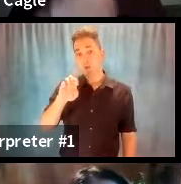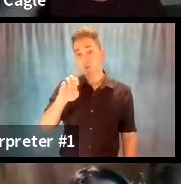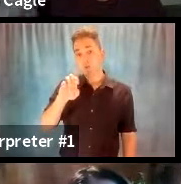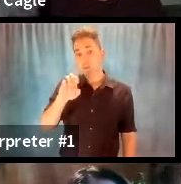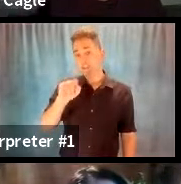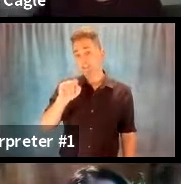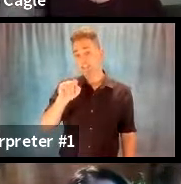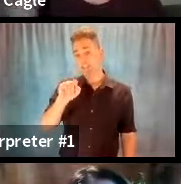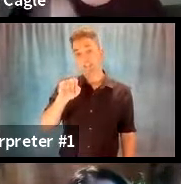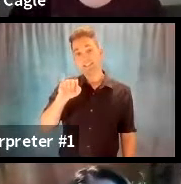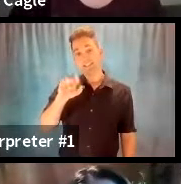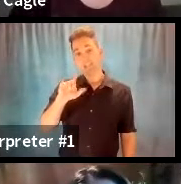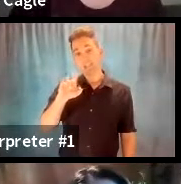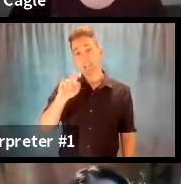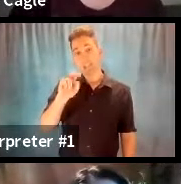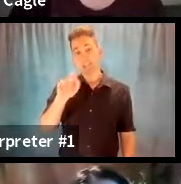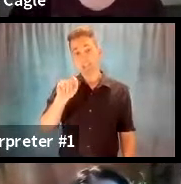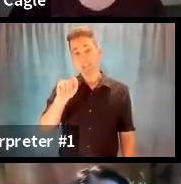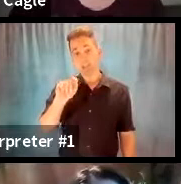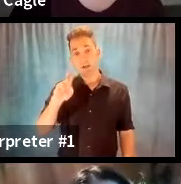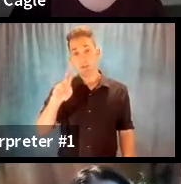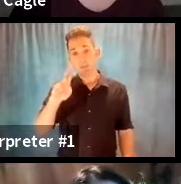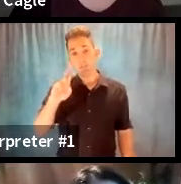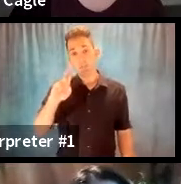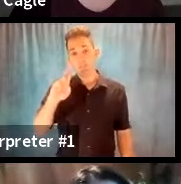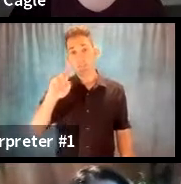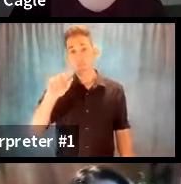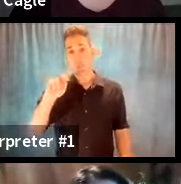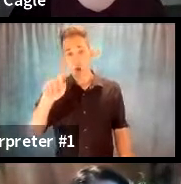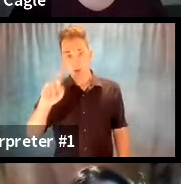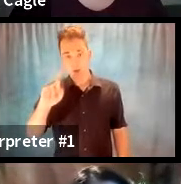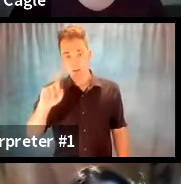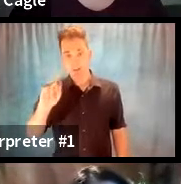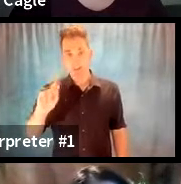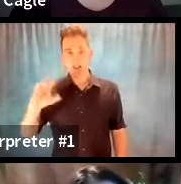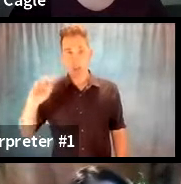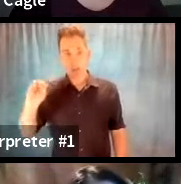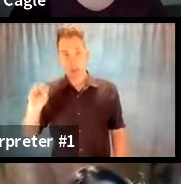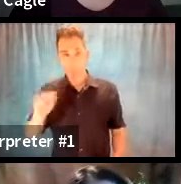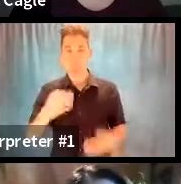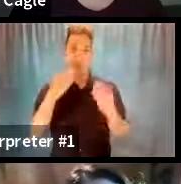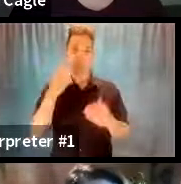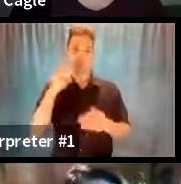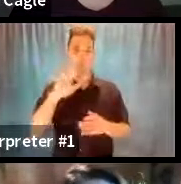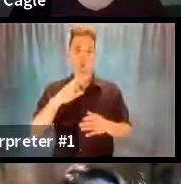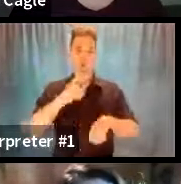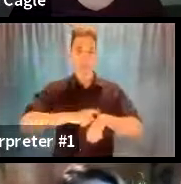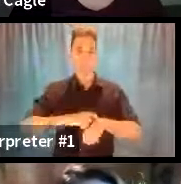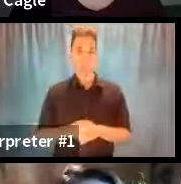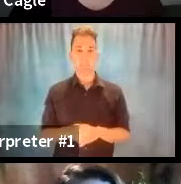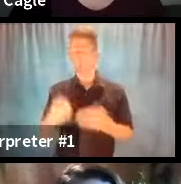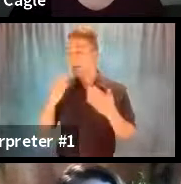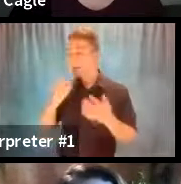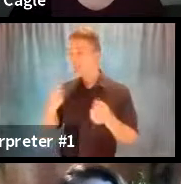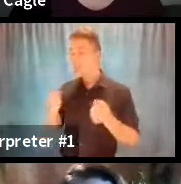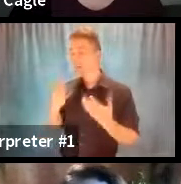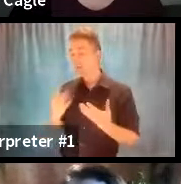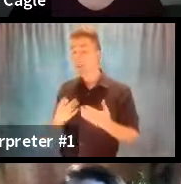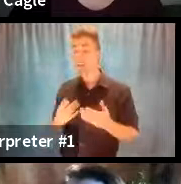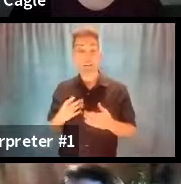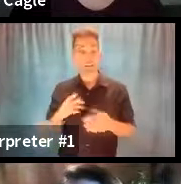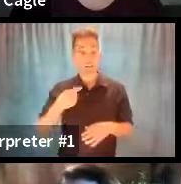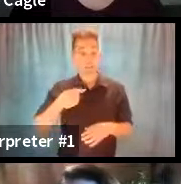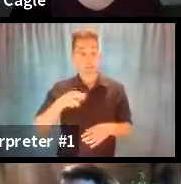www.theresiliencebrand.com. Thank you for this time. Thank you so much, Vanetta. Is Gerald with us? Gerald